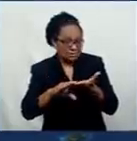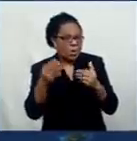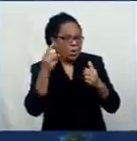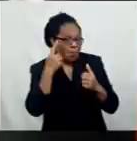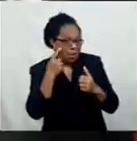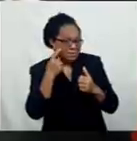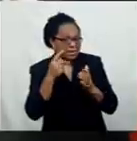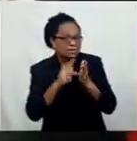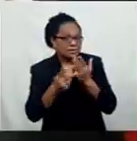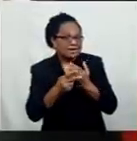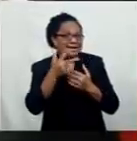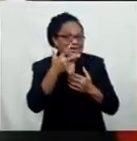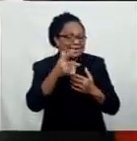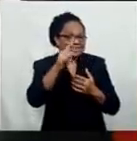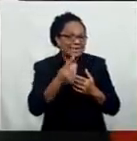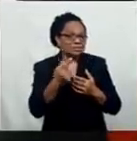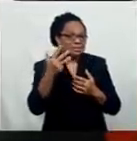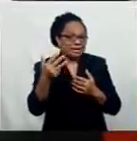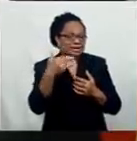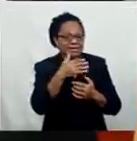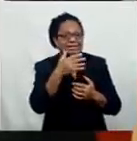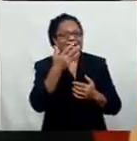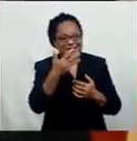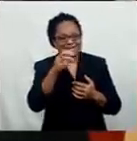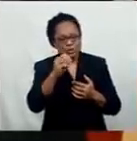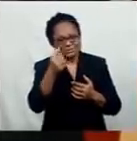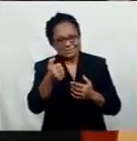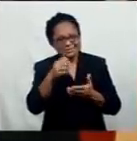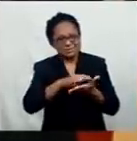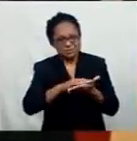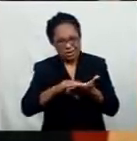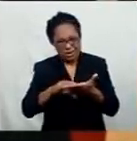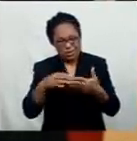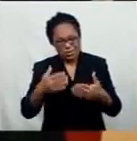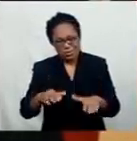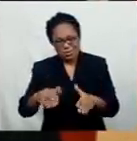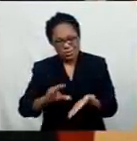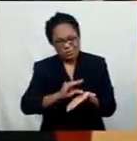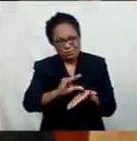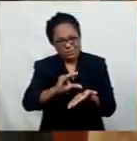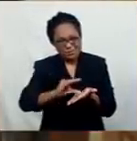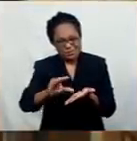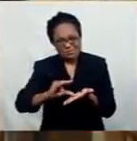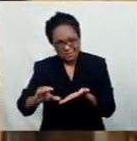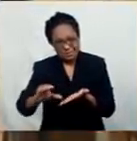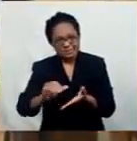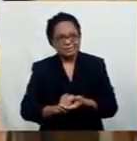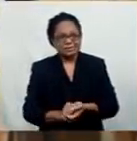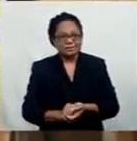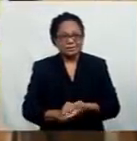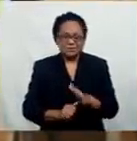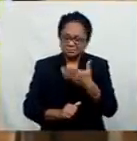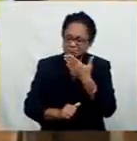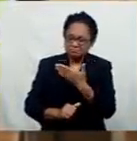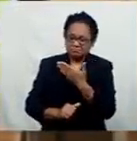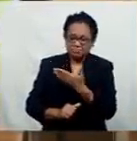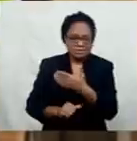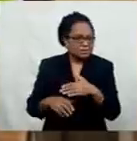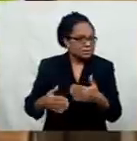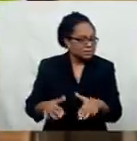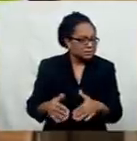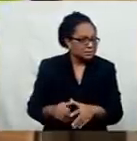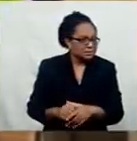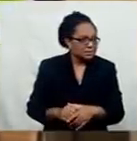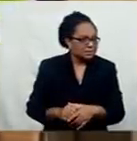project amounting to $8,906. They've done exceptionally well to turn the